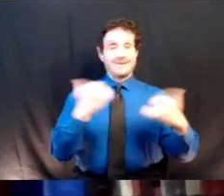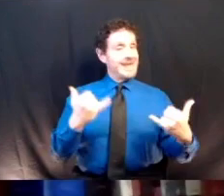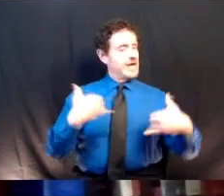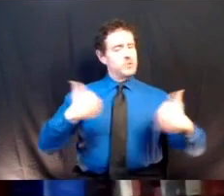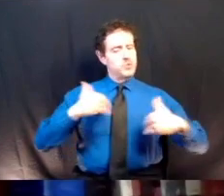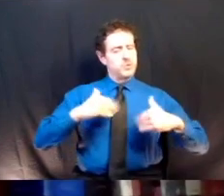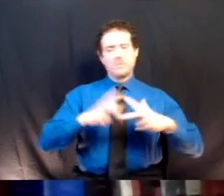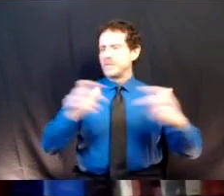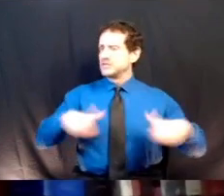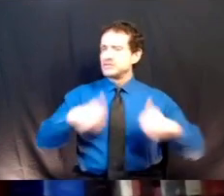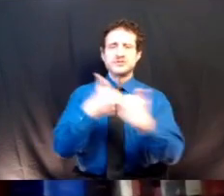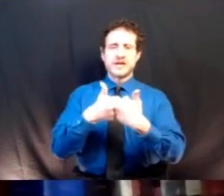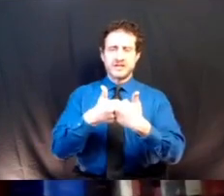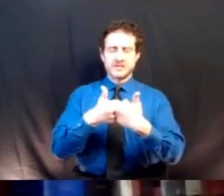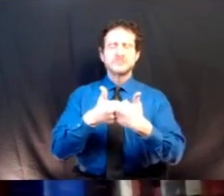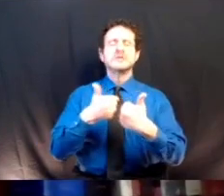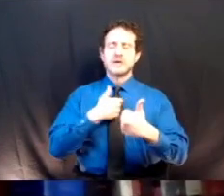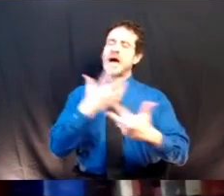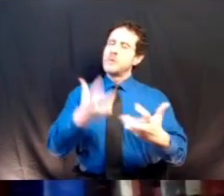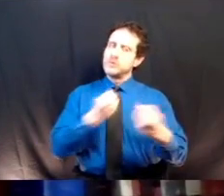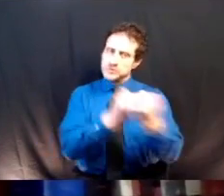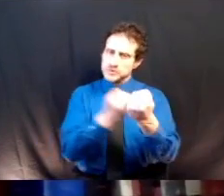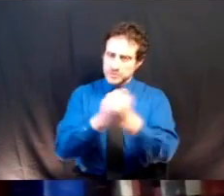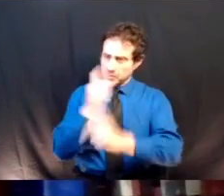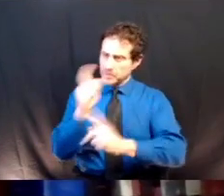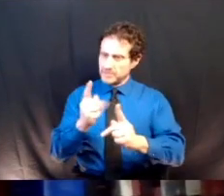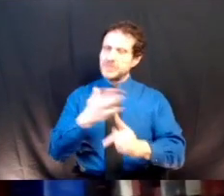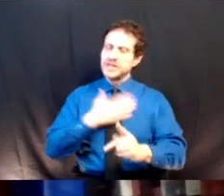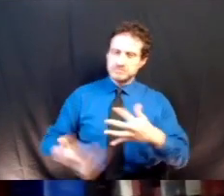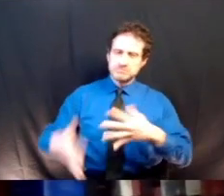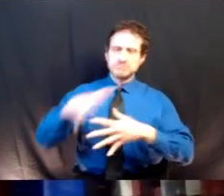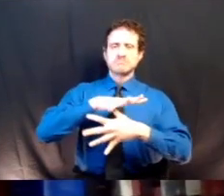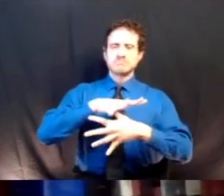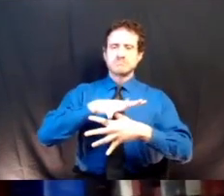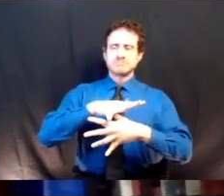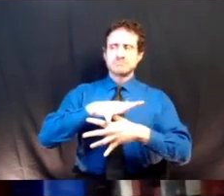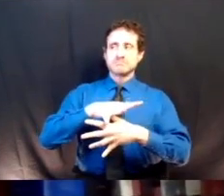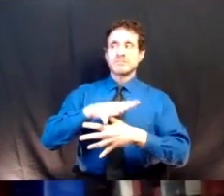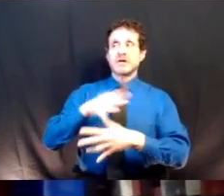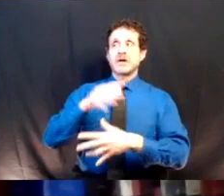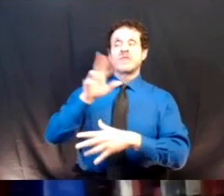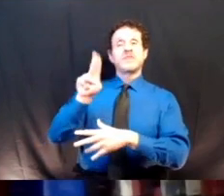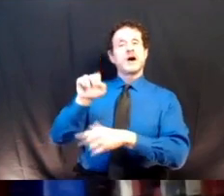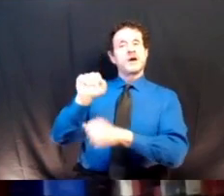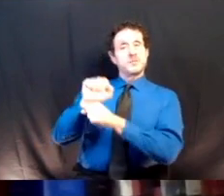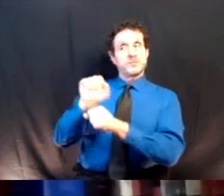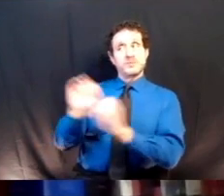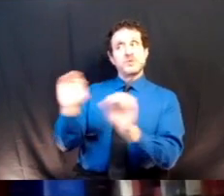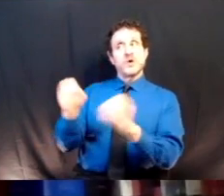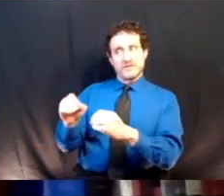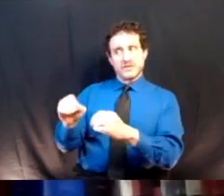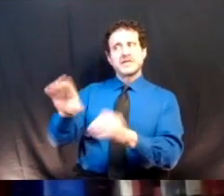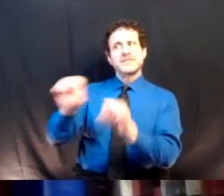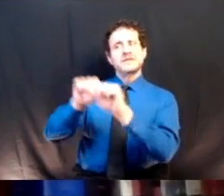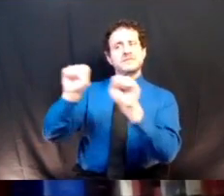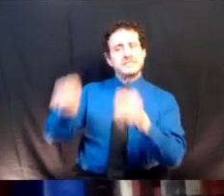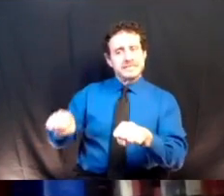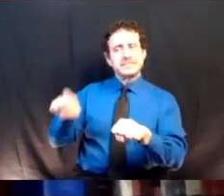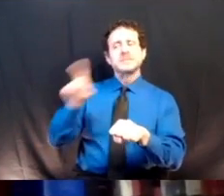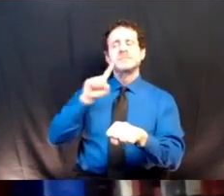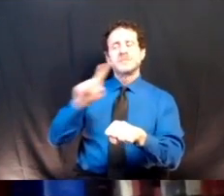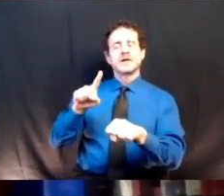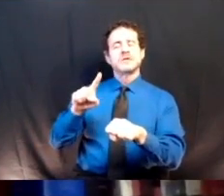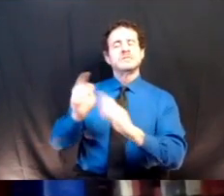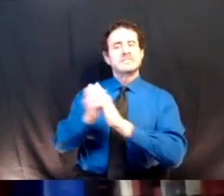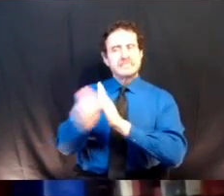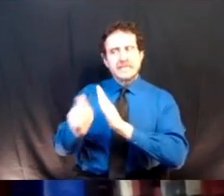priority. And IDES has vastly expanded its systems and capabilities as part of that effort. But we can't stop